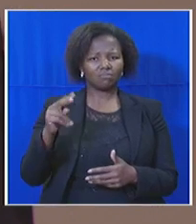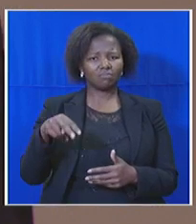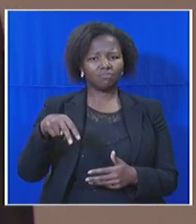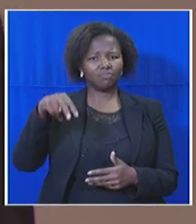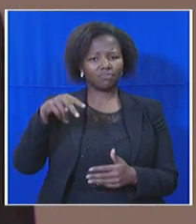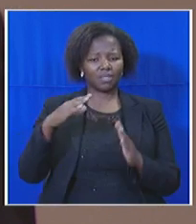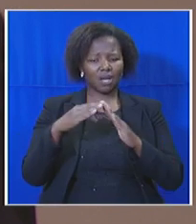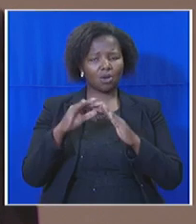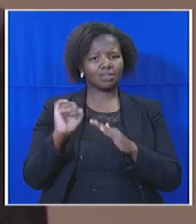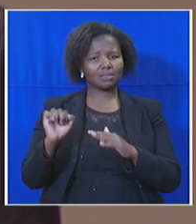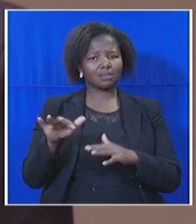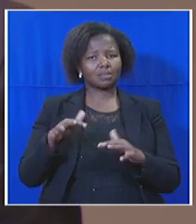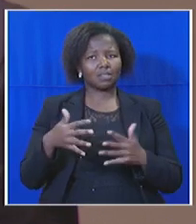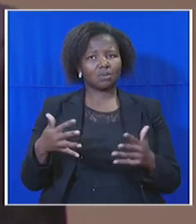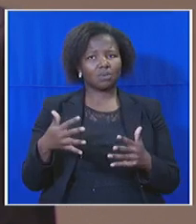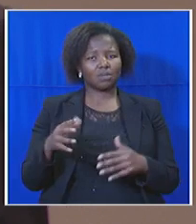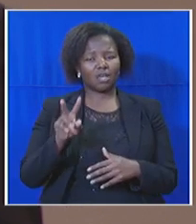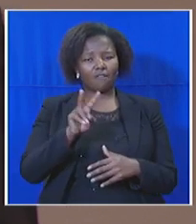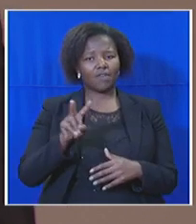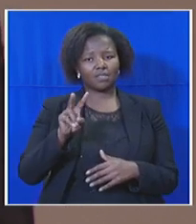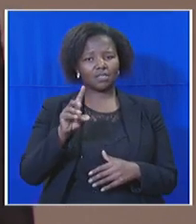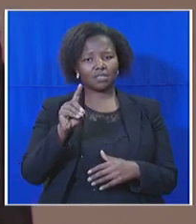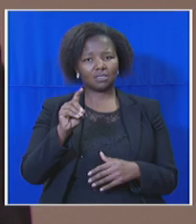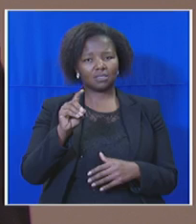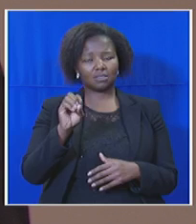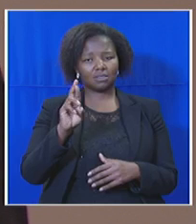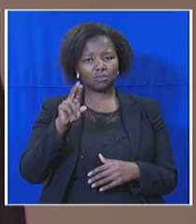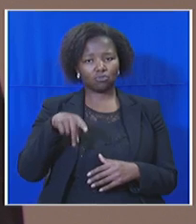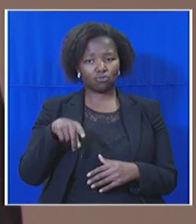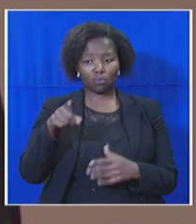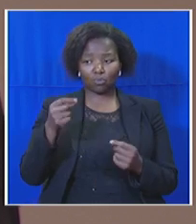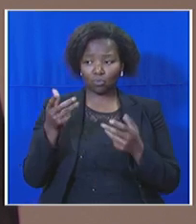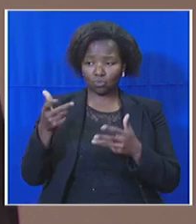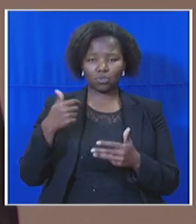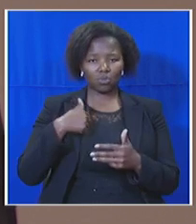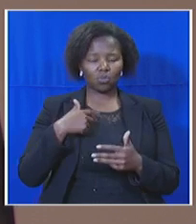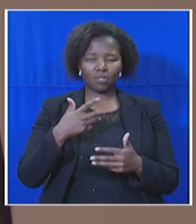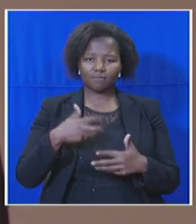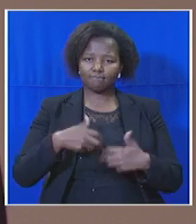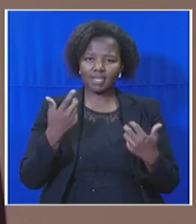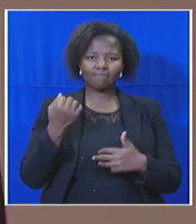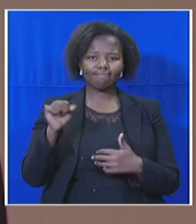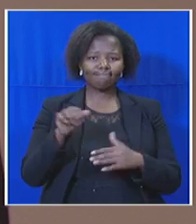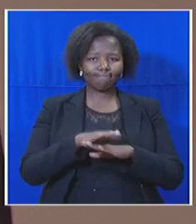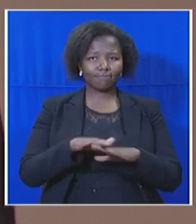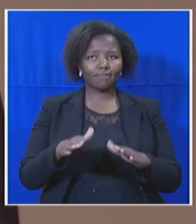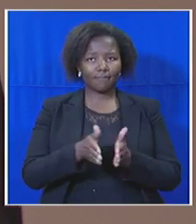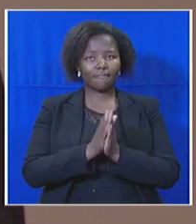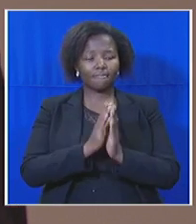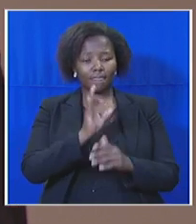his hometown of Ventersdorp. We condemn this abominable act of thuggery and cowardice and call on the law